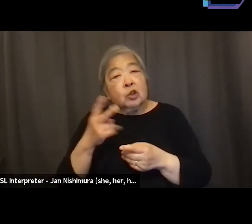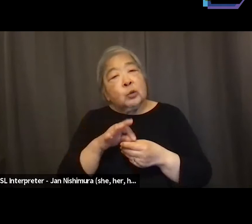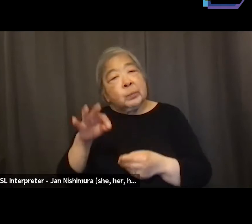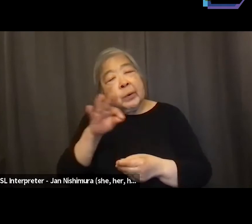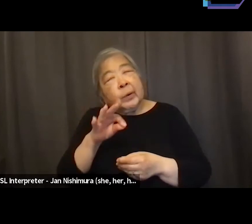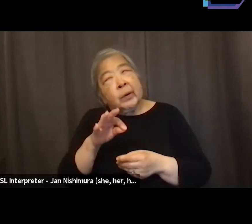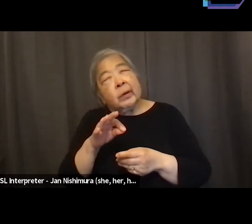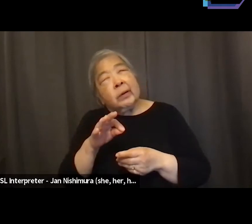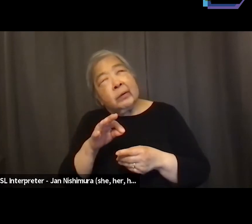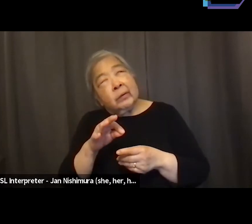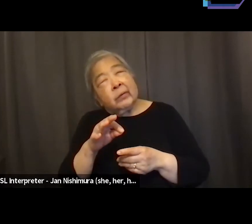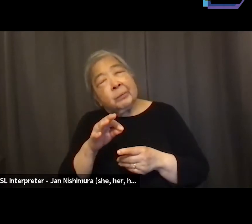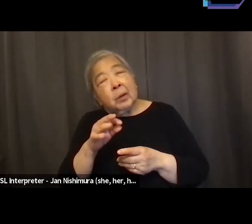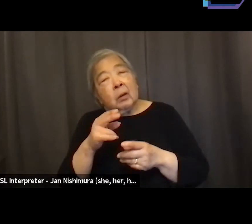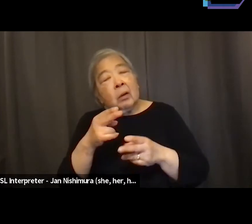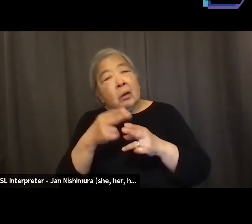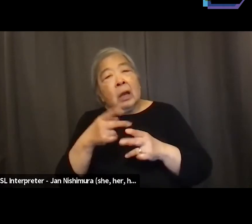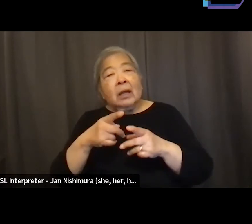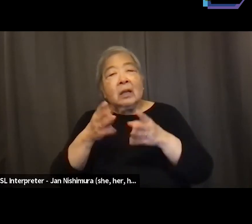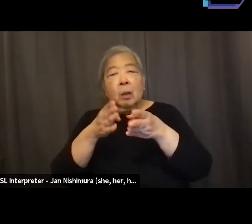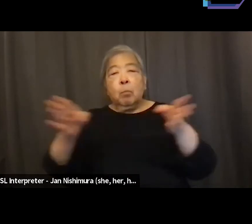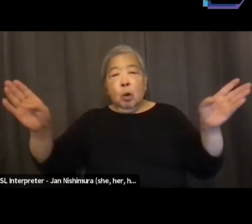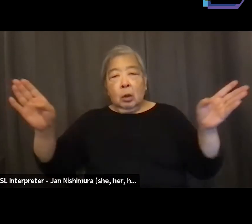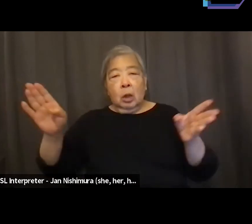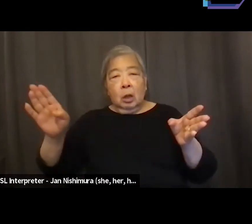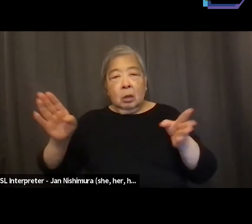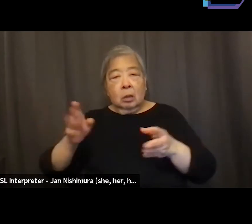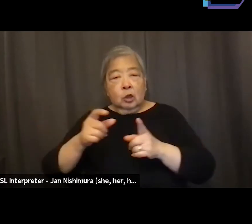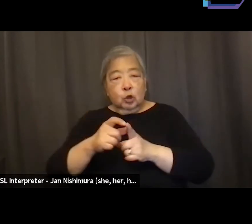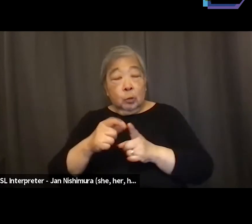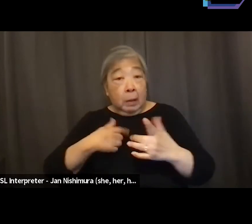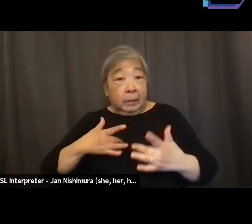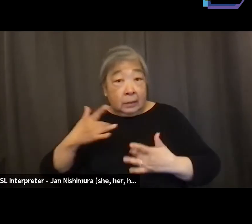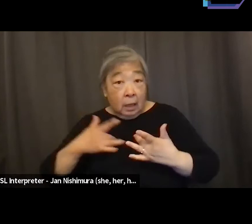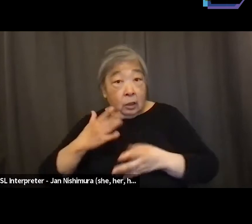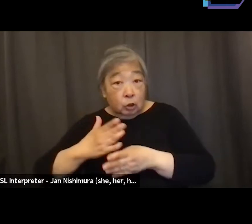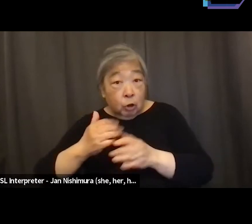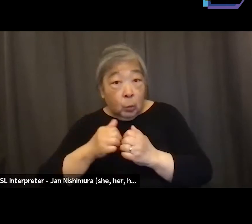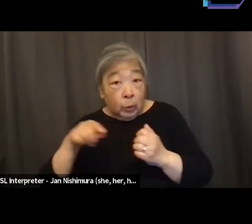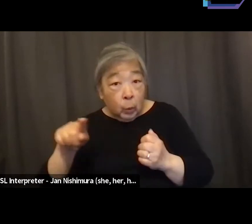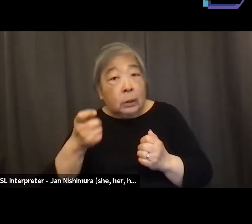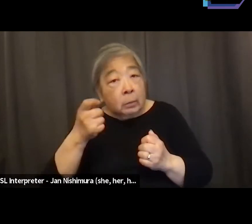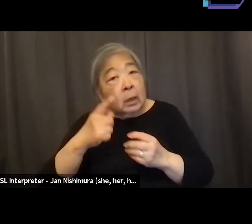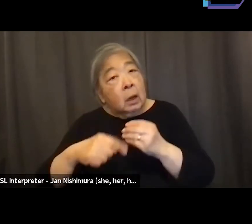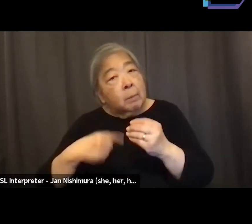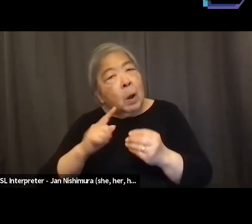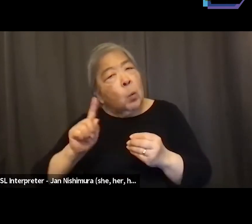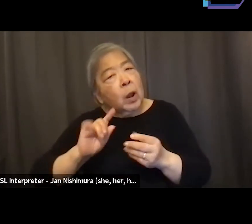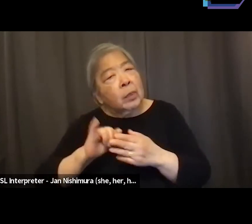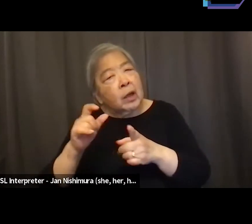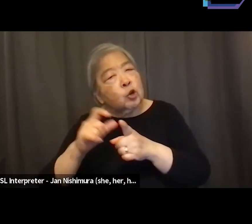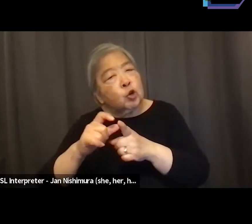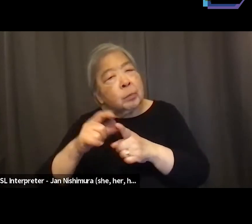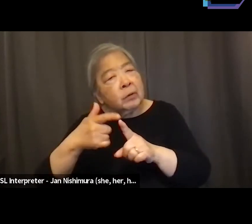considered an umbrella term, and I'm really excited to share with you all a little bit about where that term comes